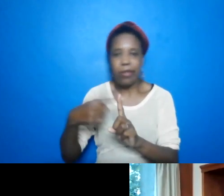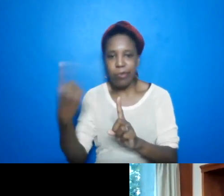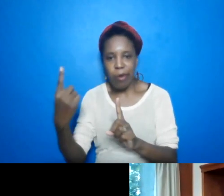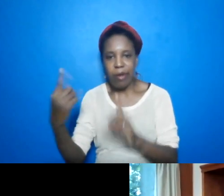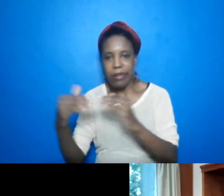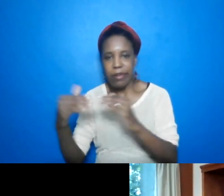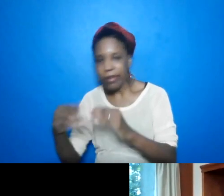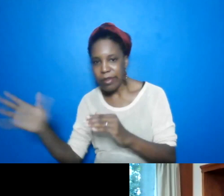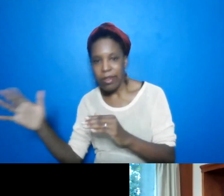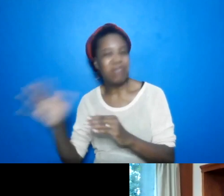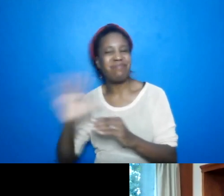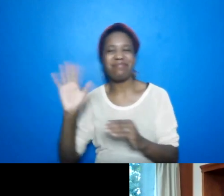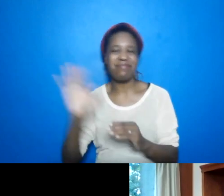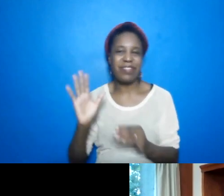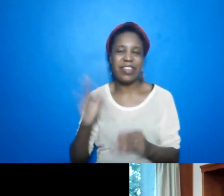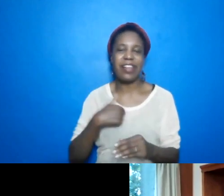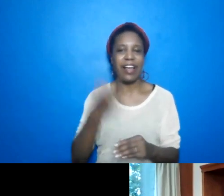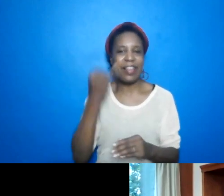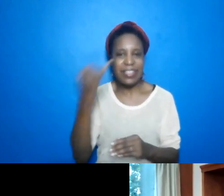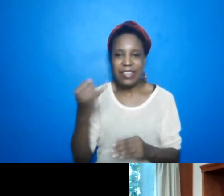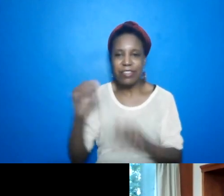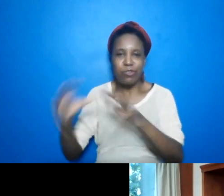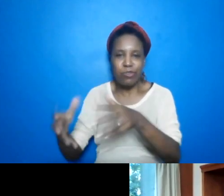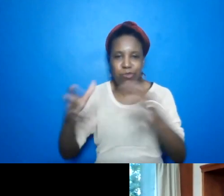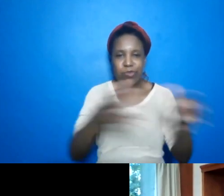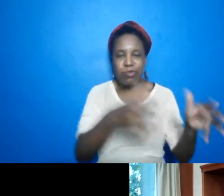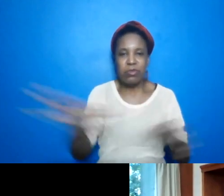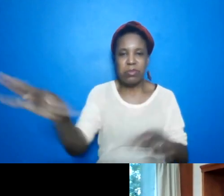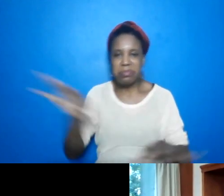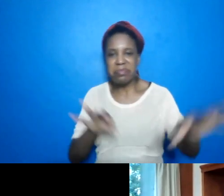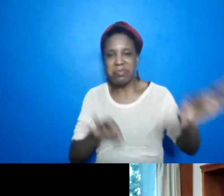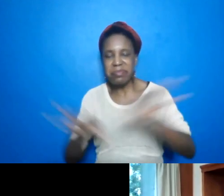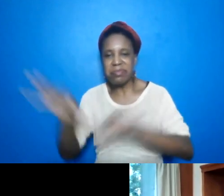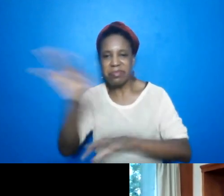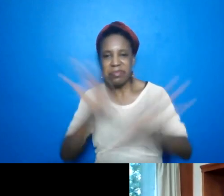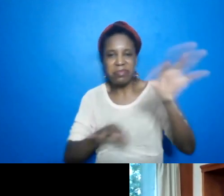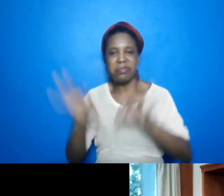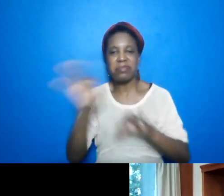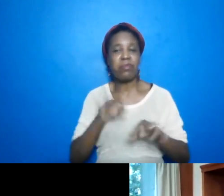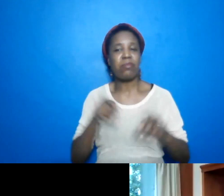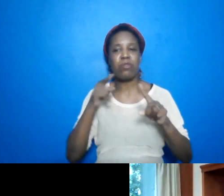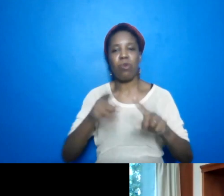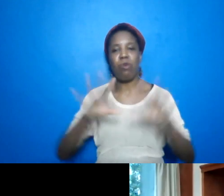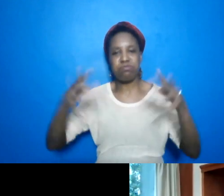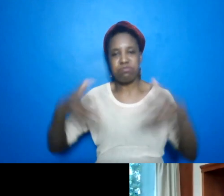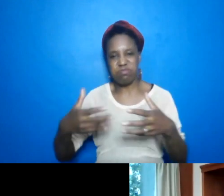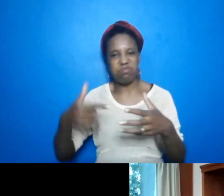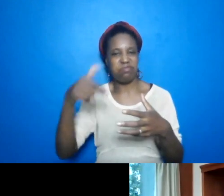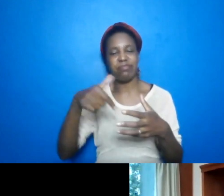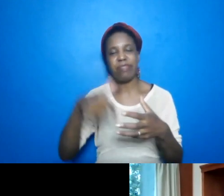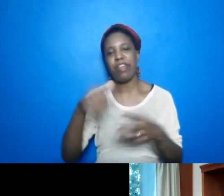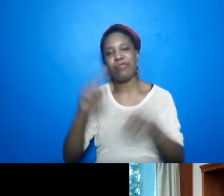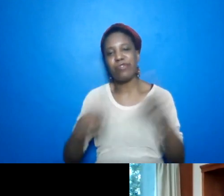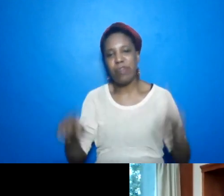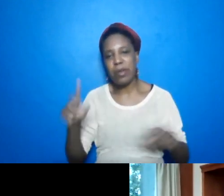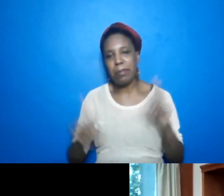representation in all of those, and not as proxy, because each person has multiple identities and roles. Small business owner who